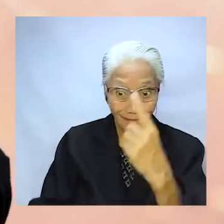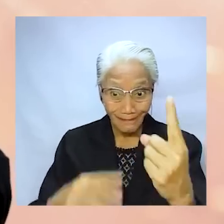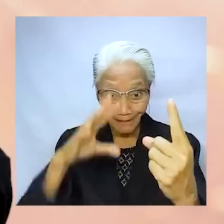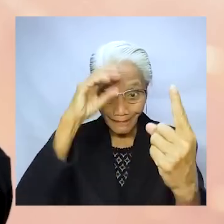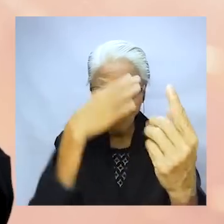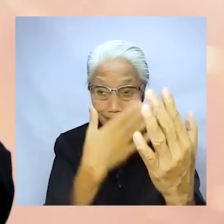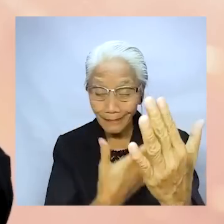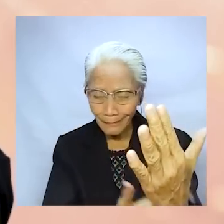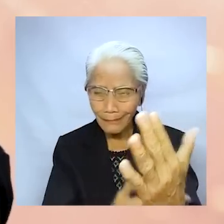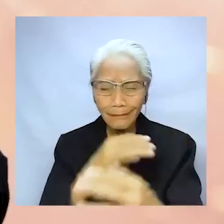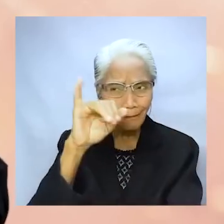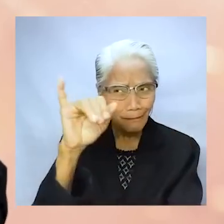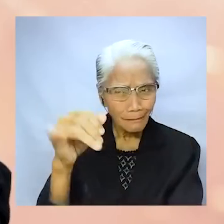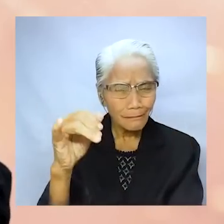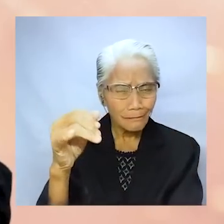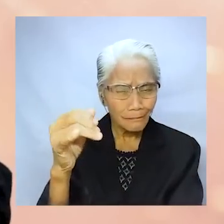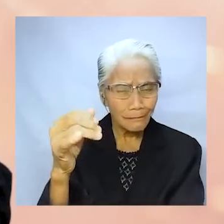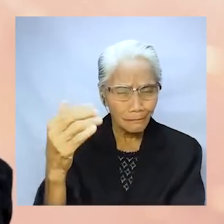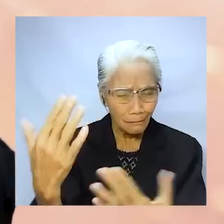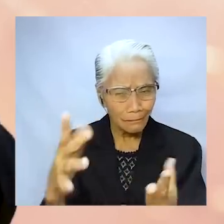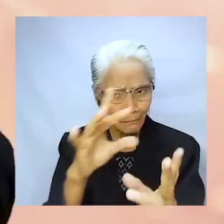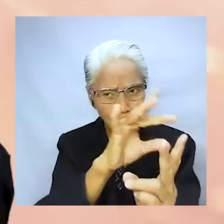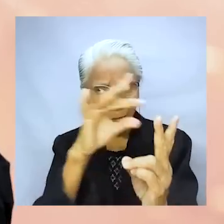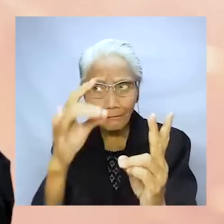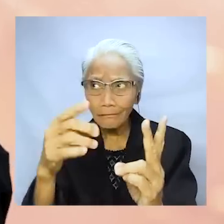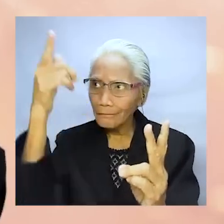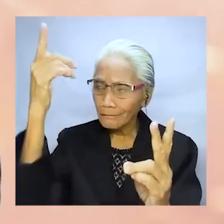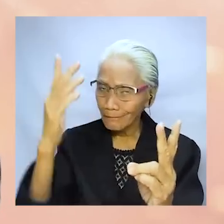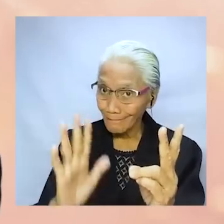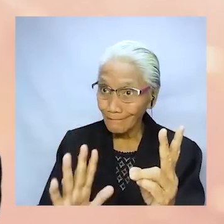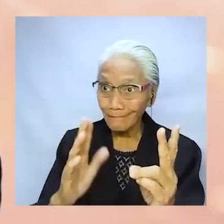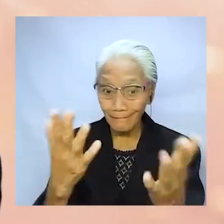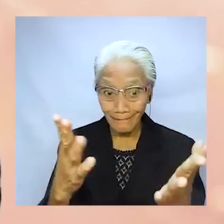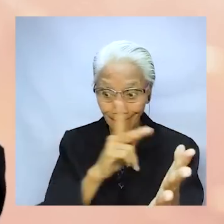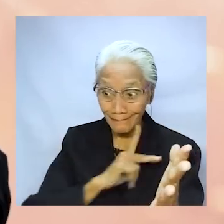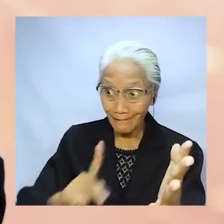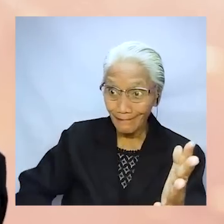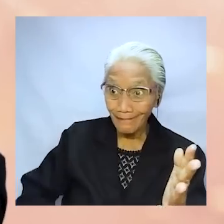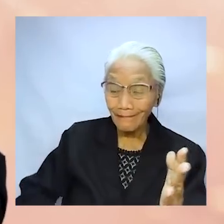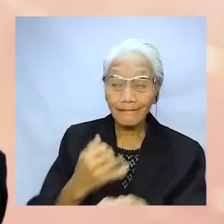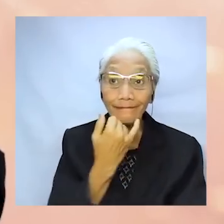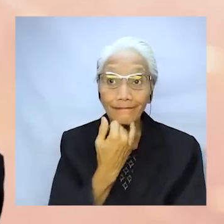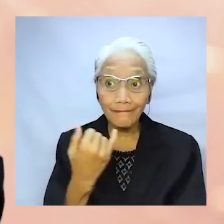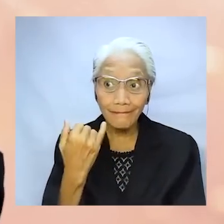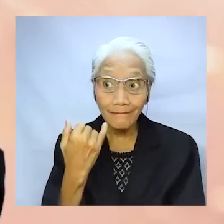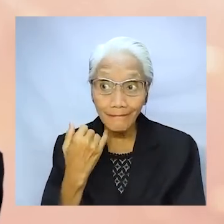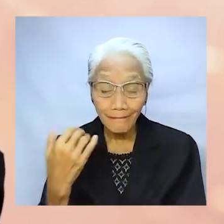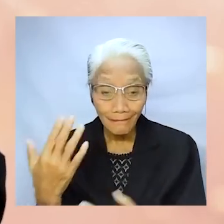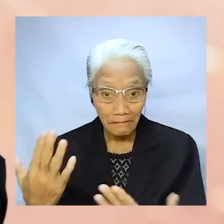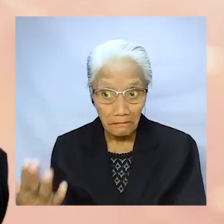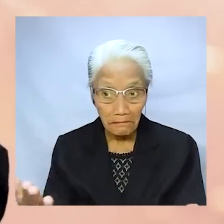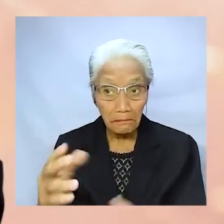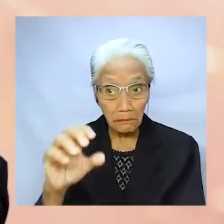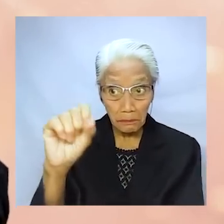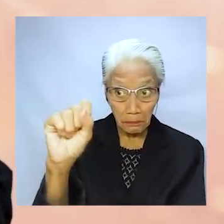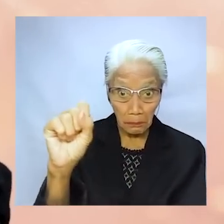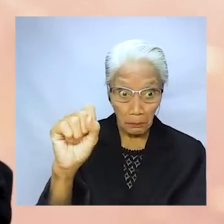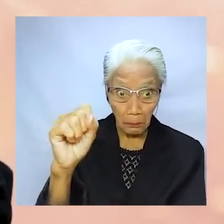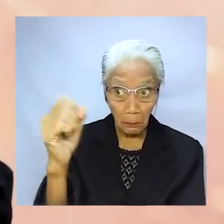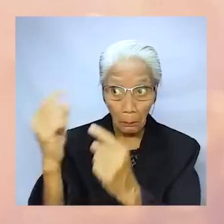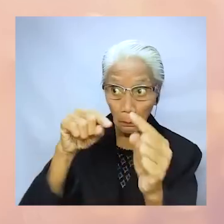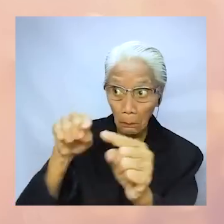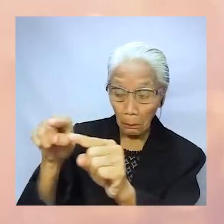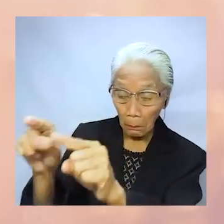by God to be king of Israel. Samuel was sent to anoint this son of